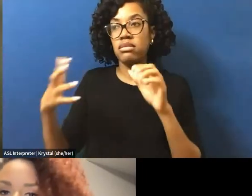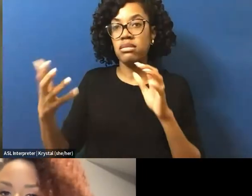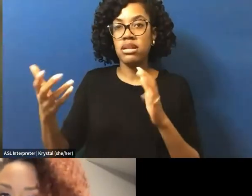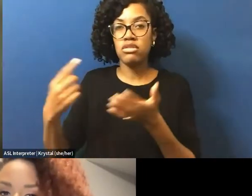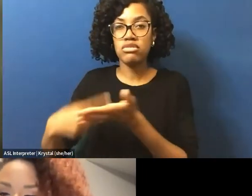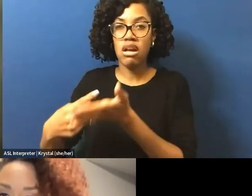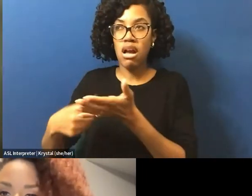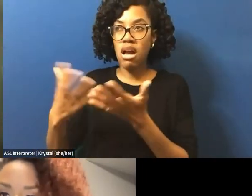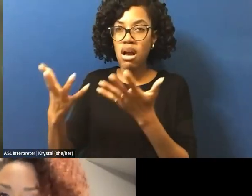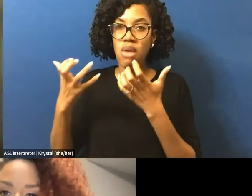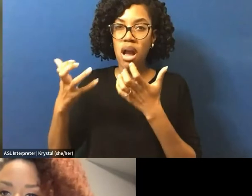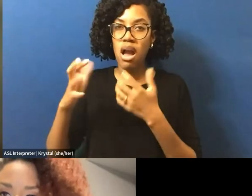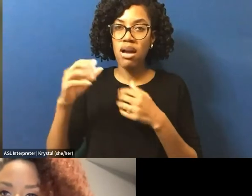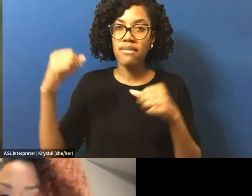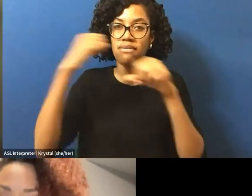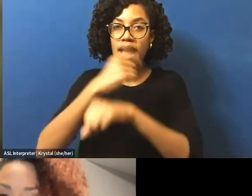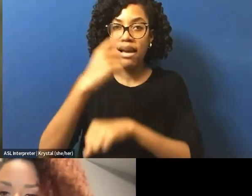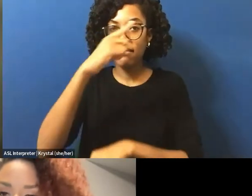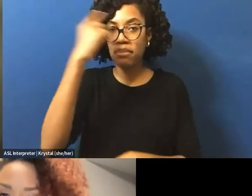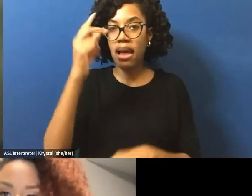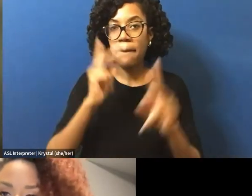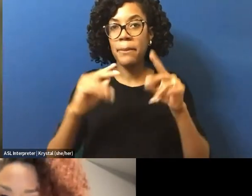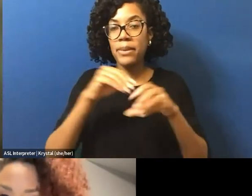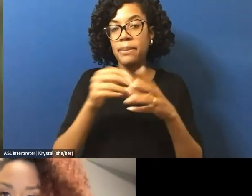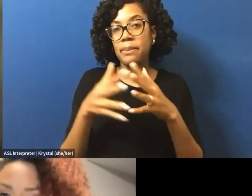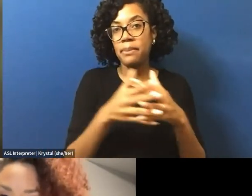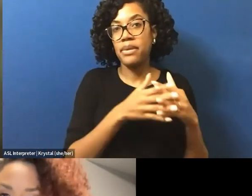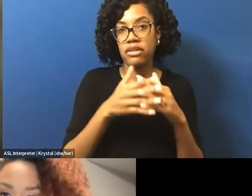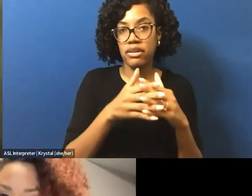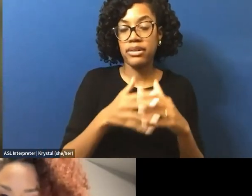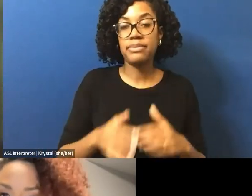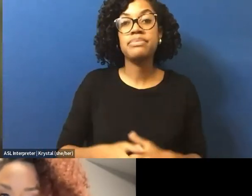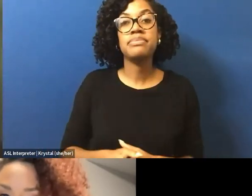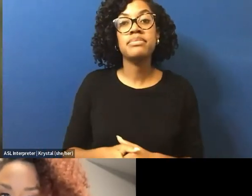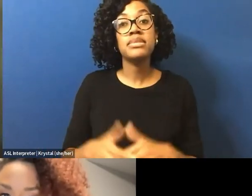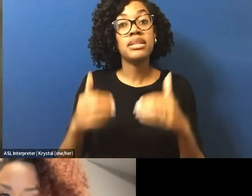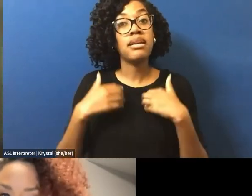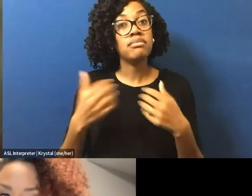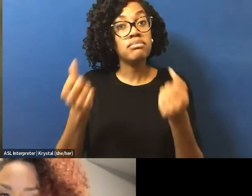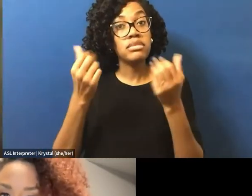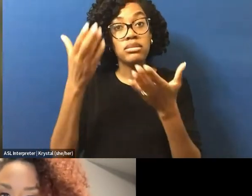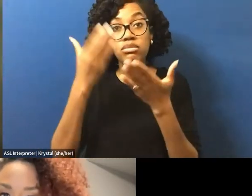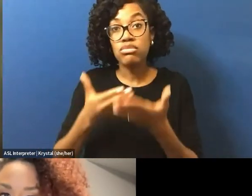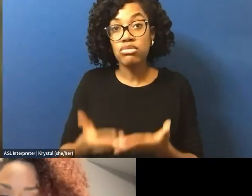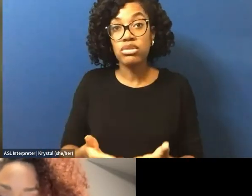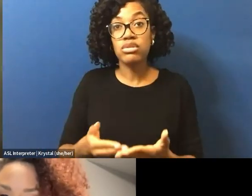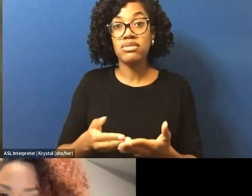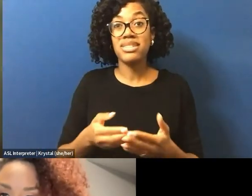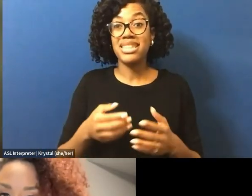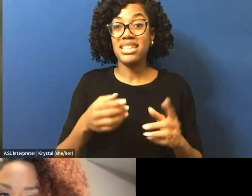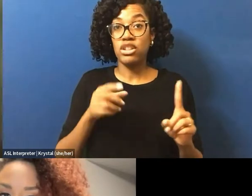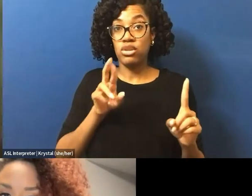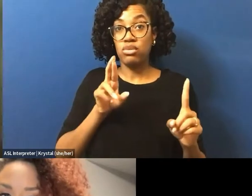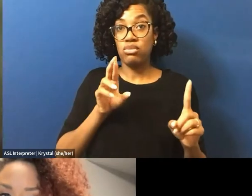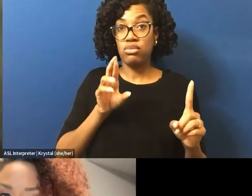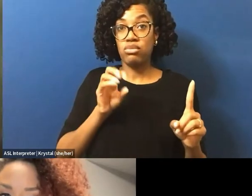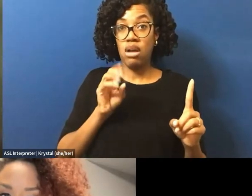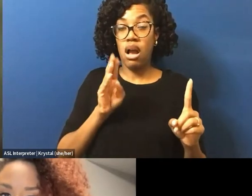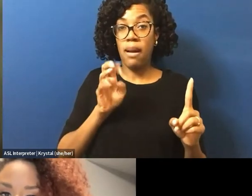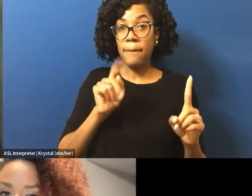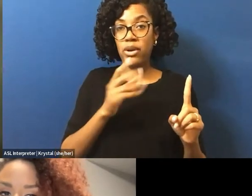America. We have lots of evidence of correspondence between him and Queen Mother Moore, particularly when he was in